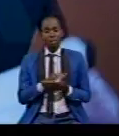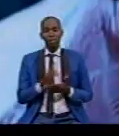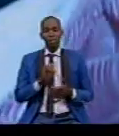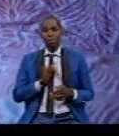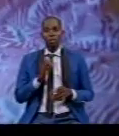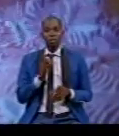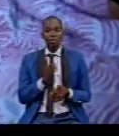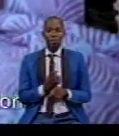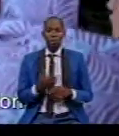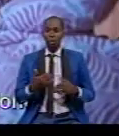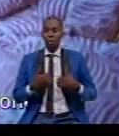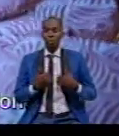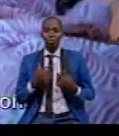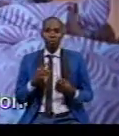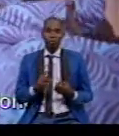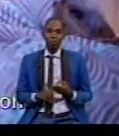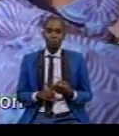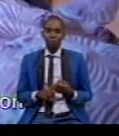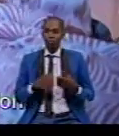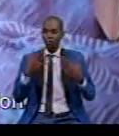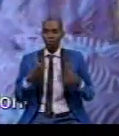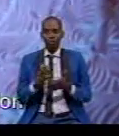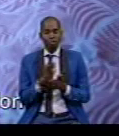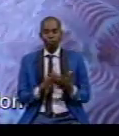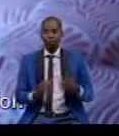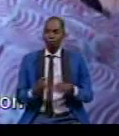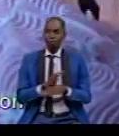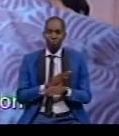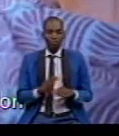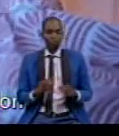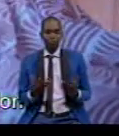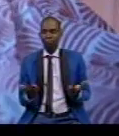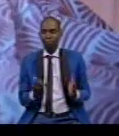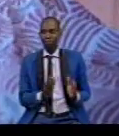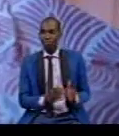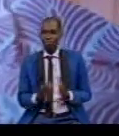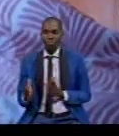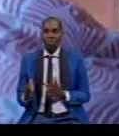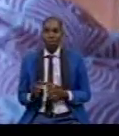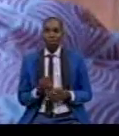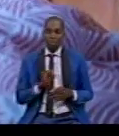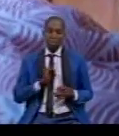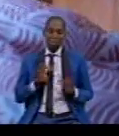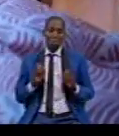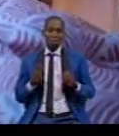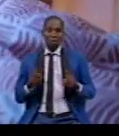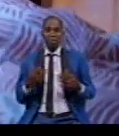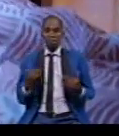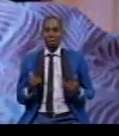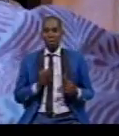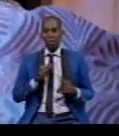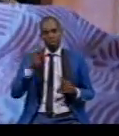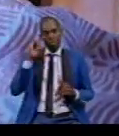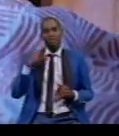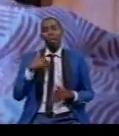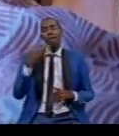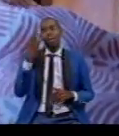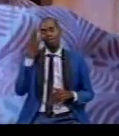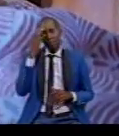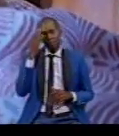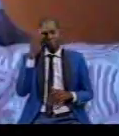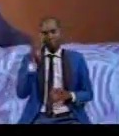iniquity. Tonight is the night. He will do it. I said he will do